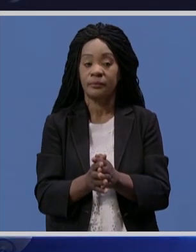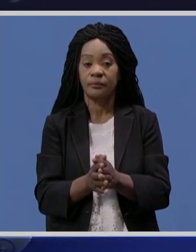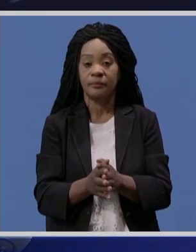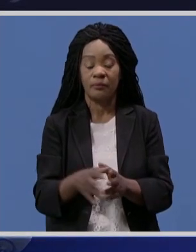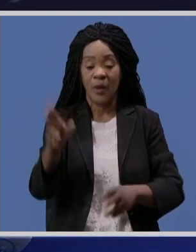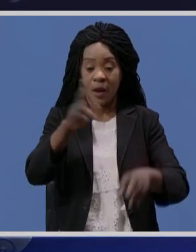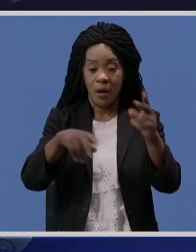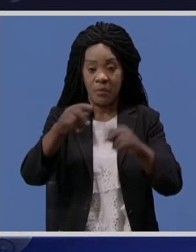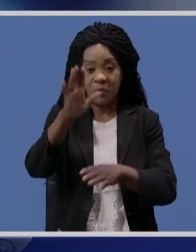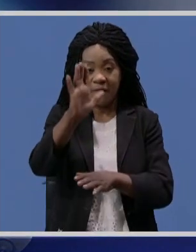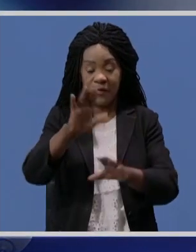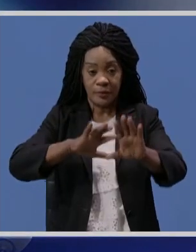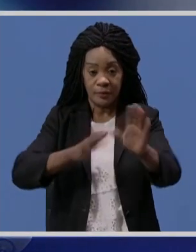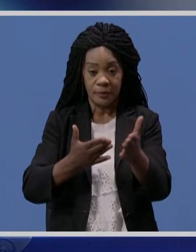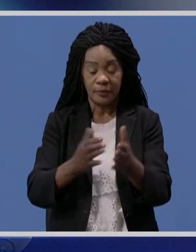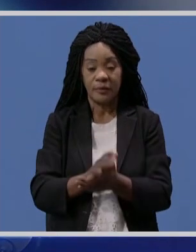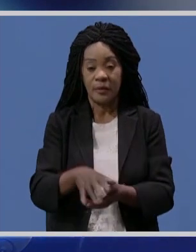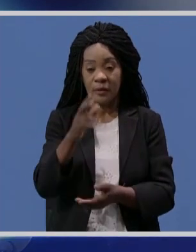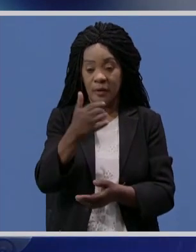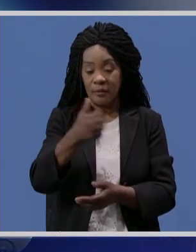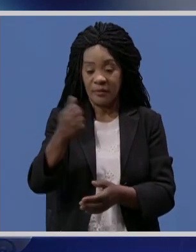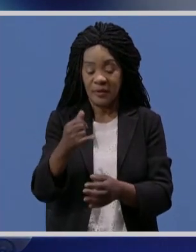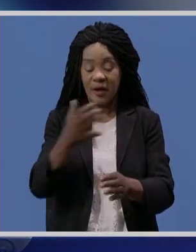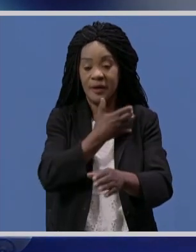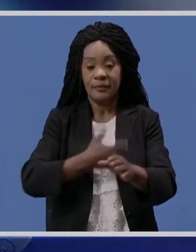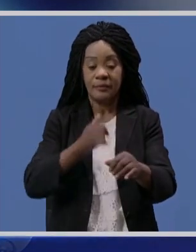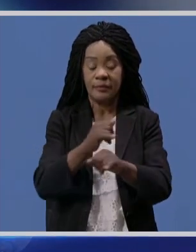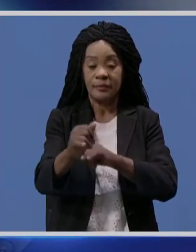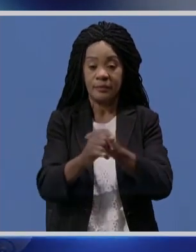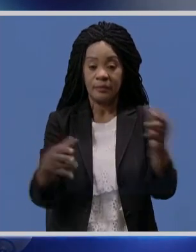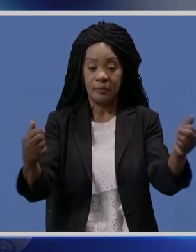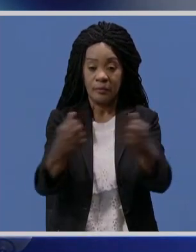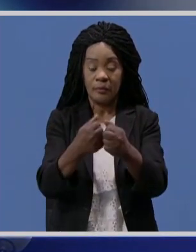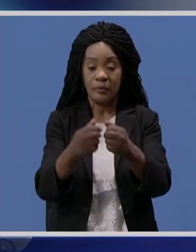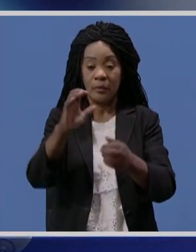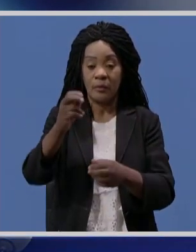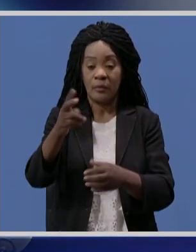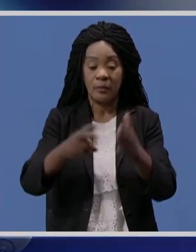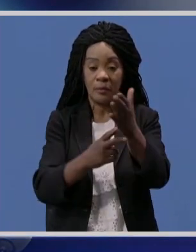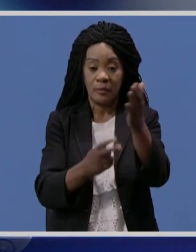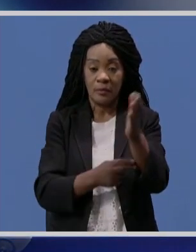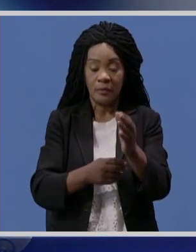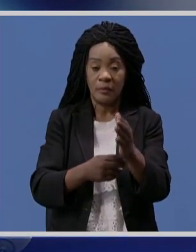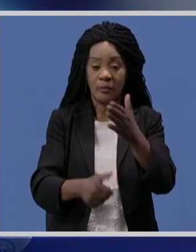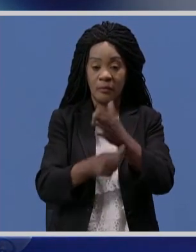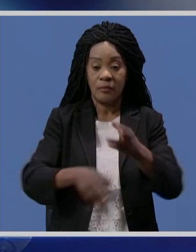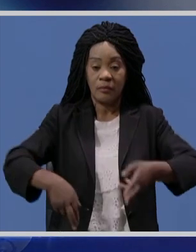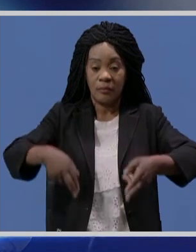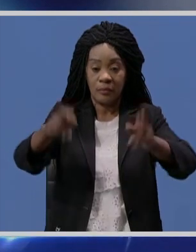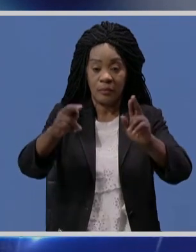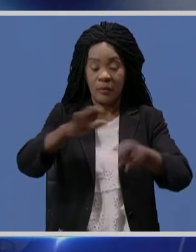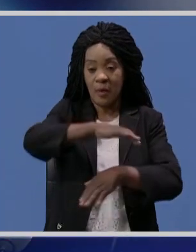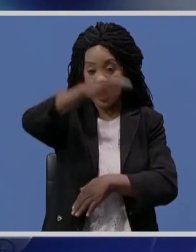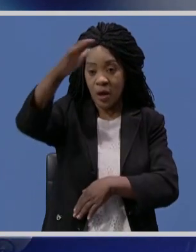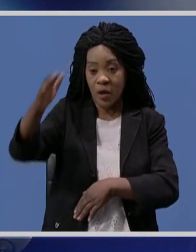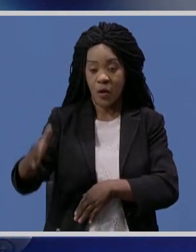Five people have died on the spot, while three others sustained serious injuries in an accident on the Chirundu Kafue Road at Kapilingozi Hills. The